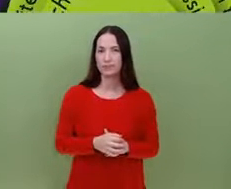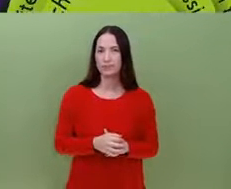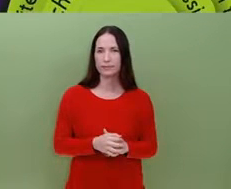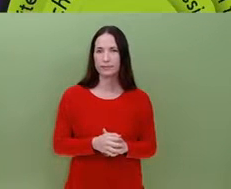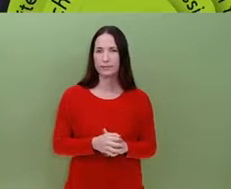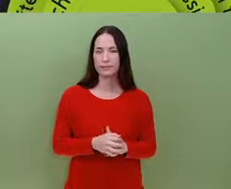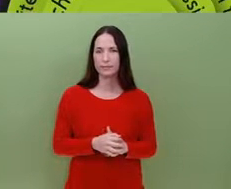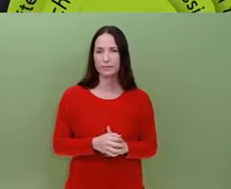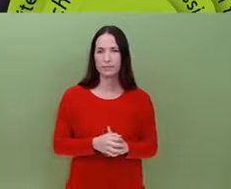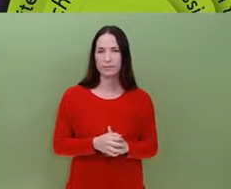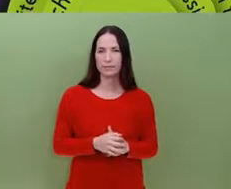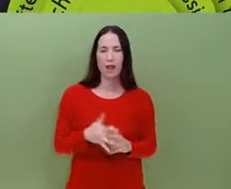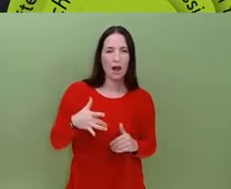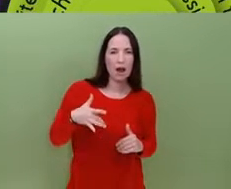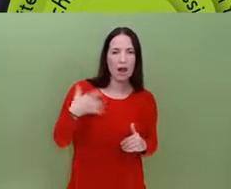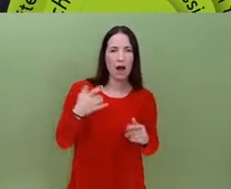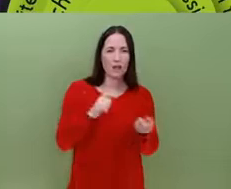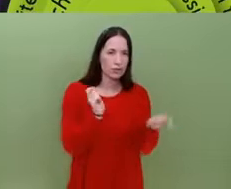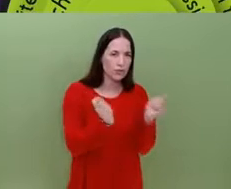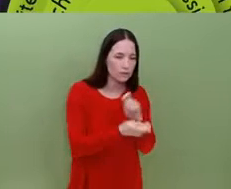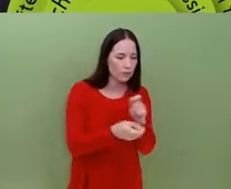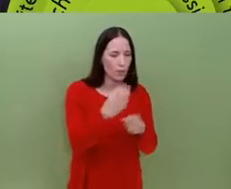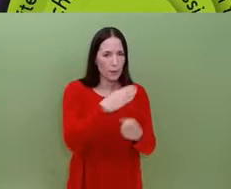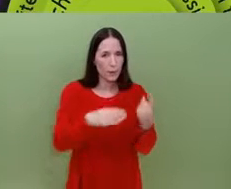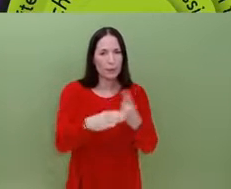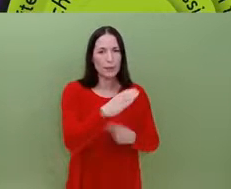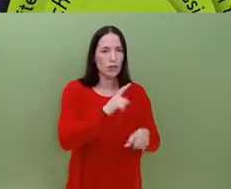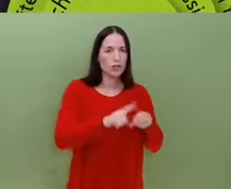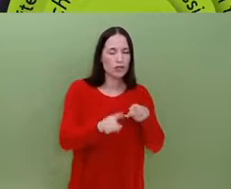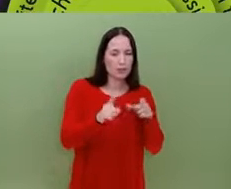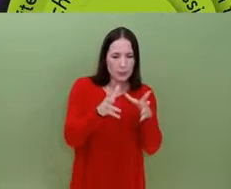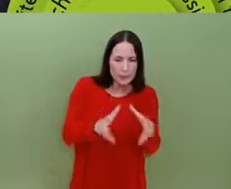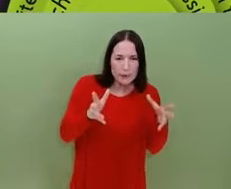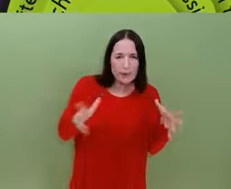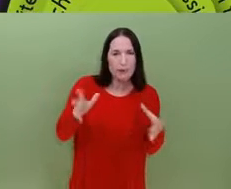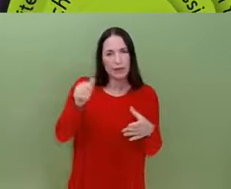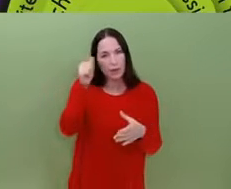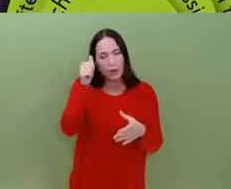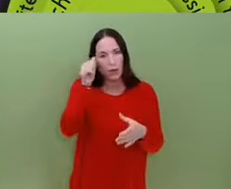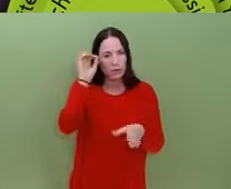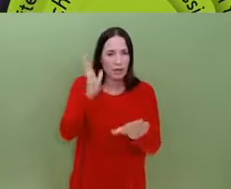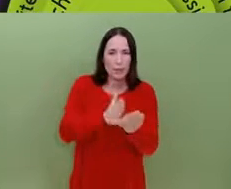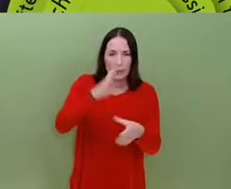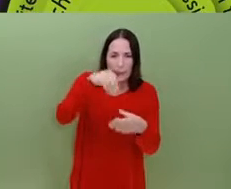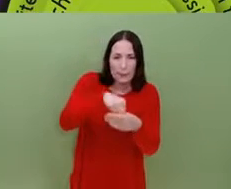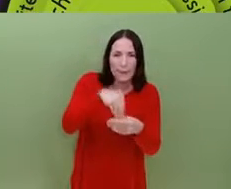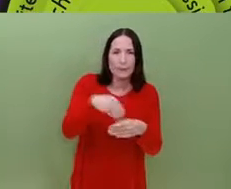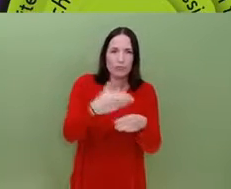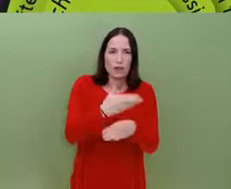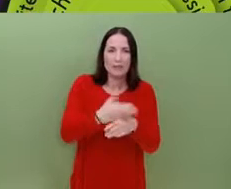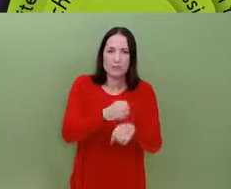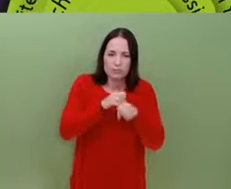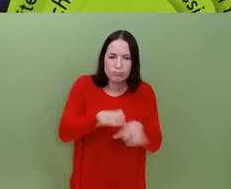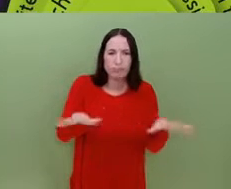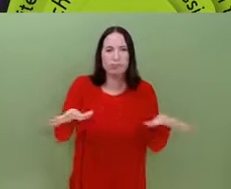To transform lives and communities by extending and embedding psychological knowledge and practice across the whole of health and